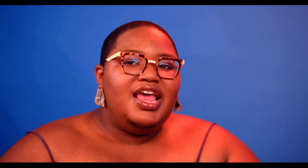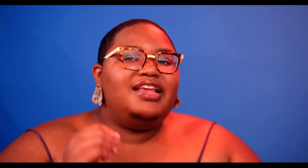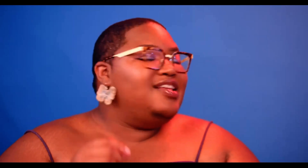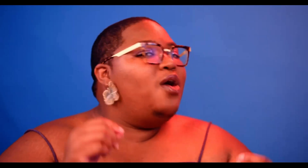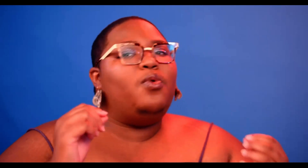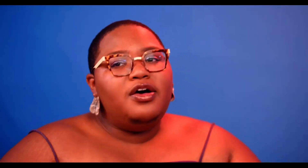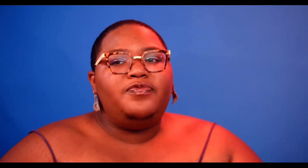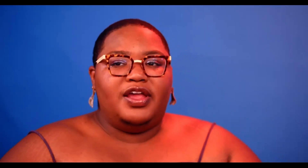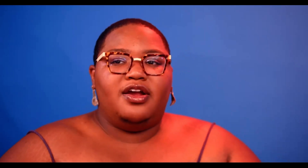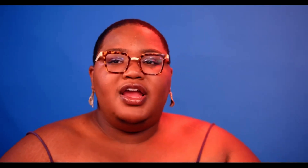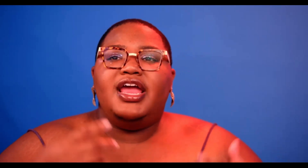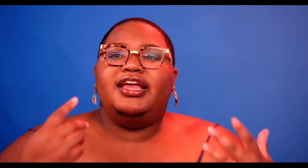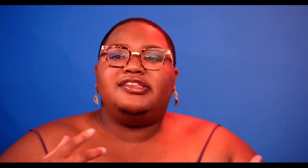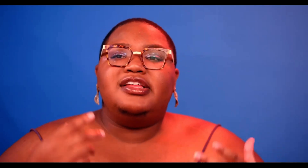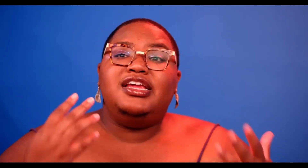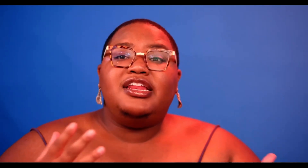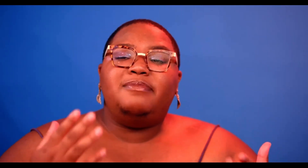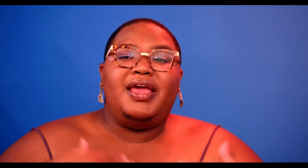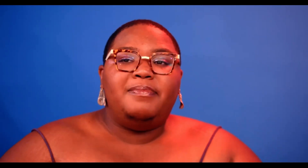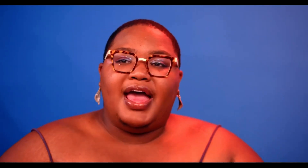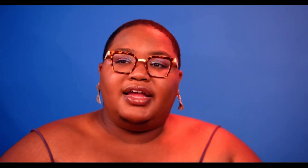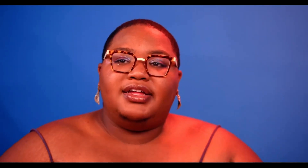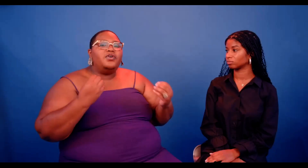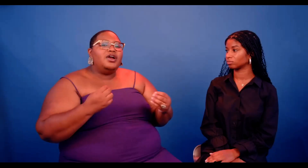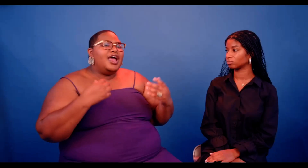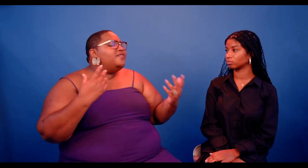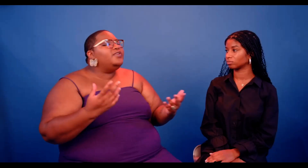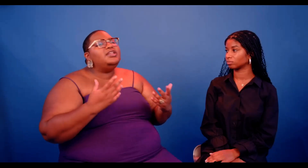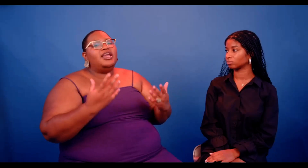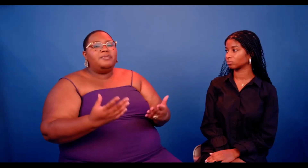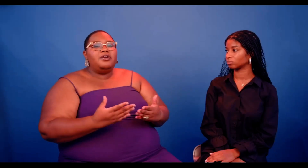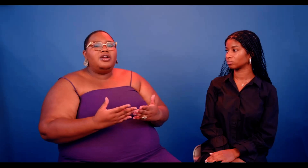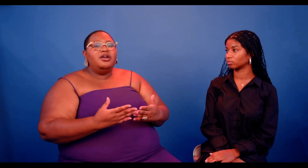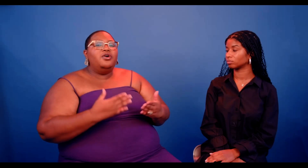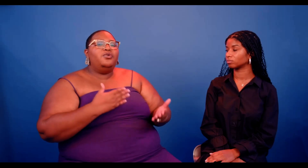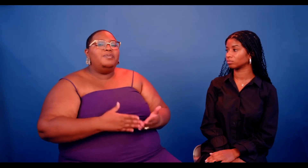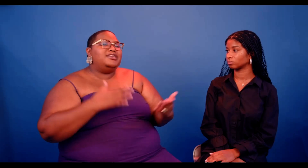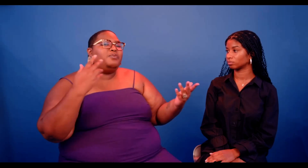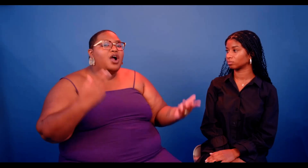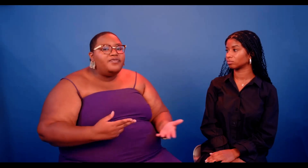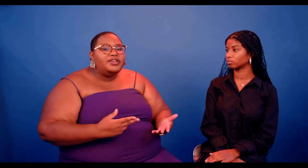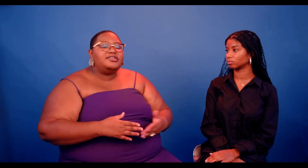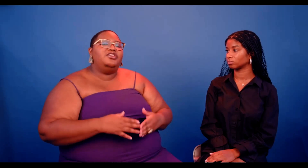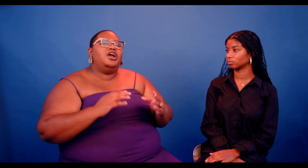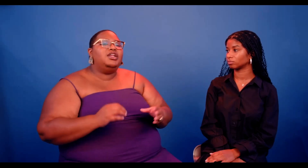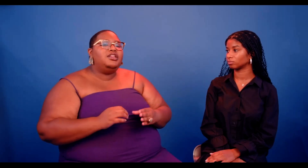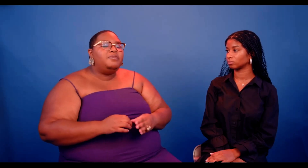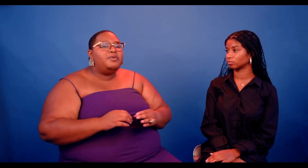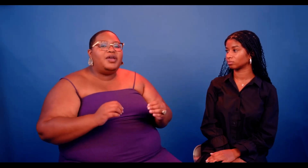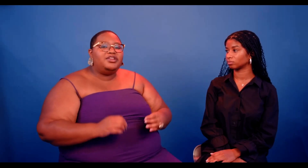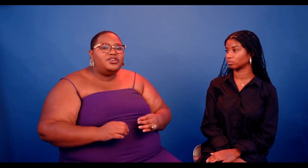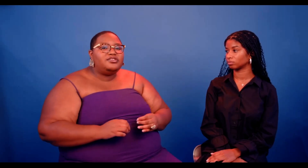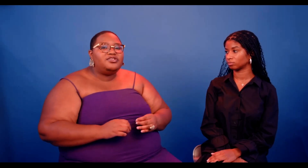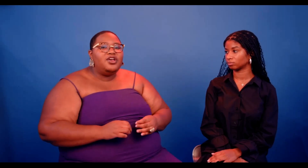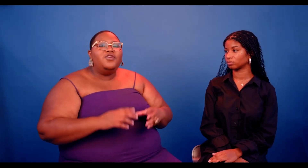this. It's not welfare, it's a needed payback. For every laborer who makes profits under